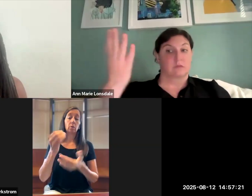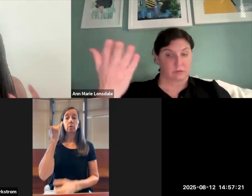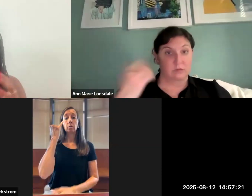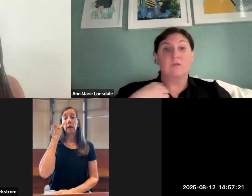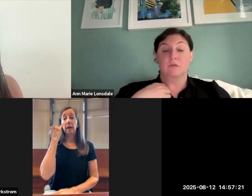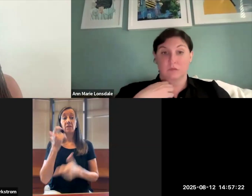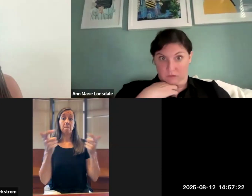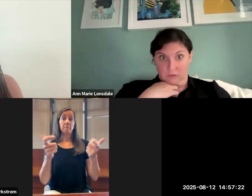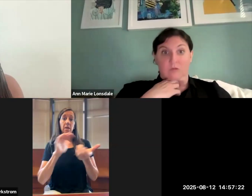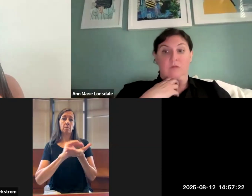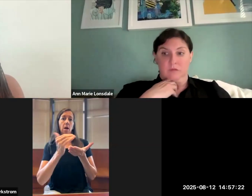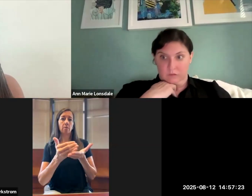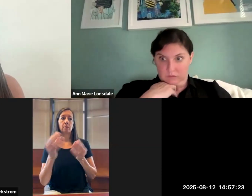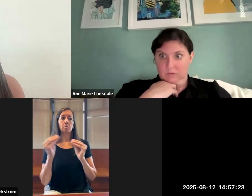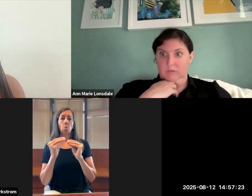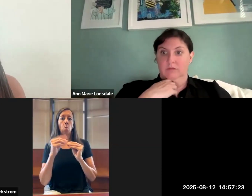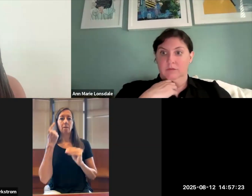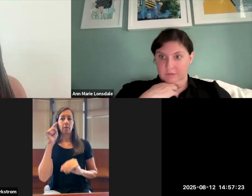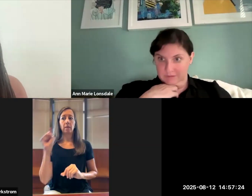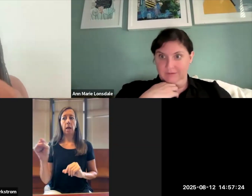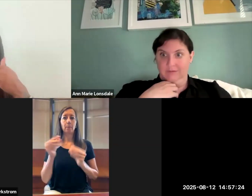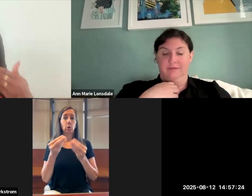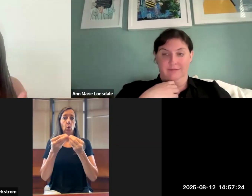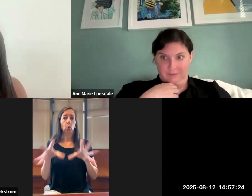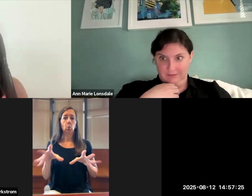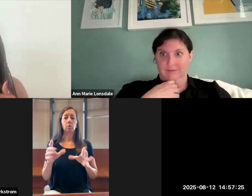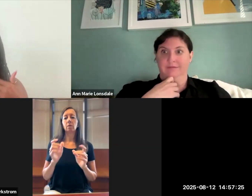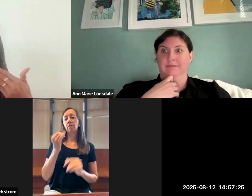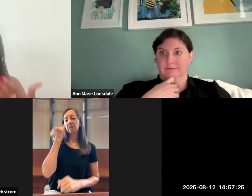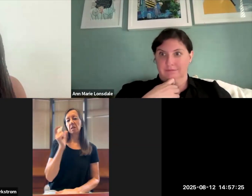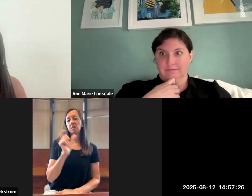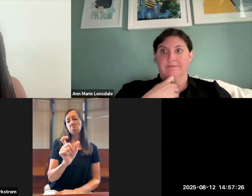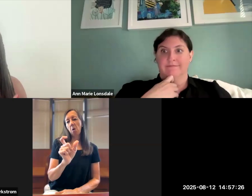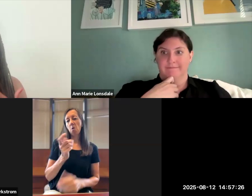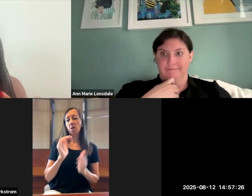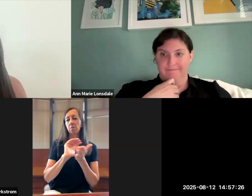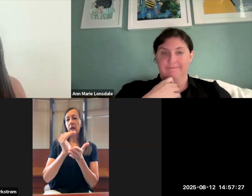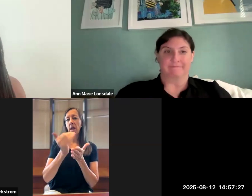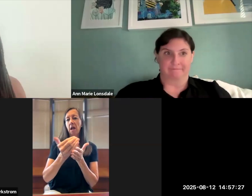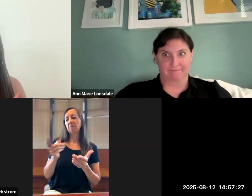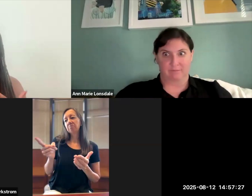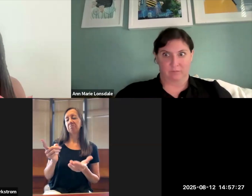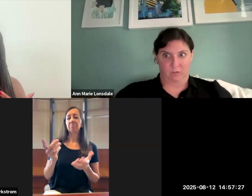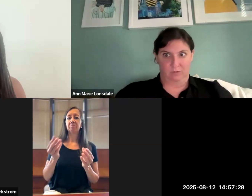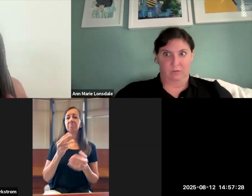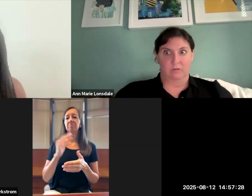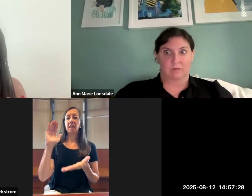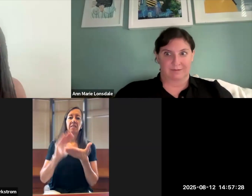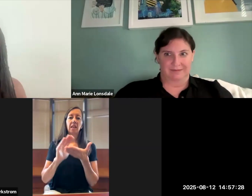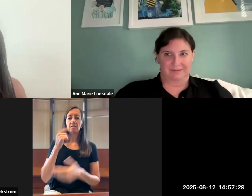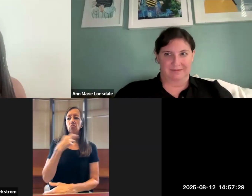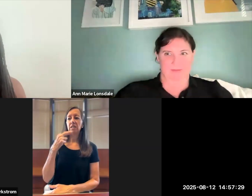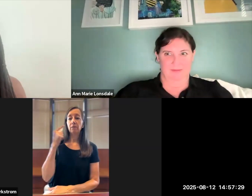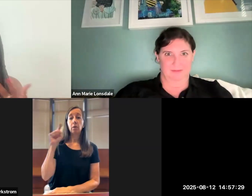lose. When it's a smaller amount, there's less for them to risk. So you may have more instances of ghosting in